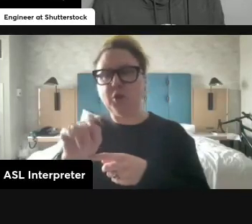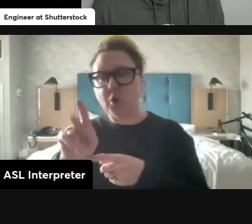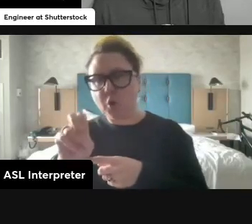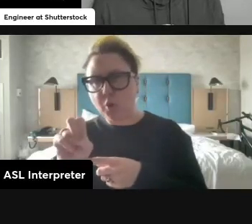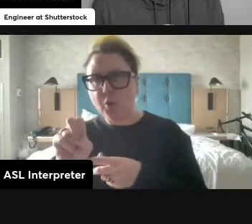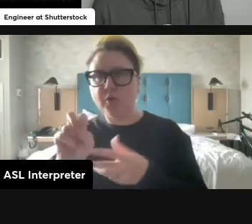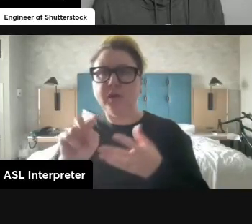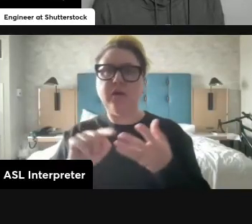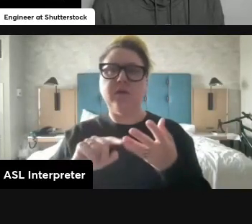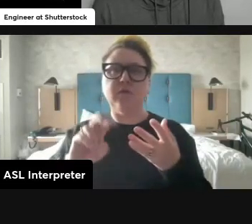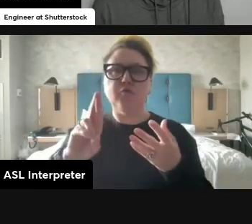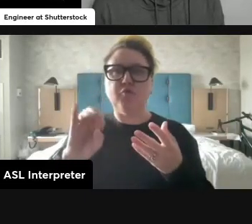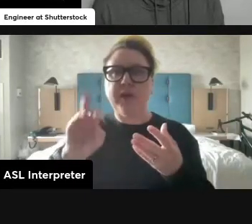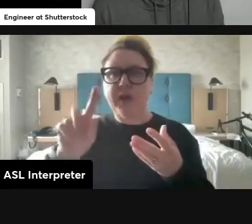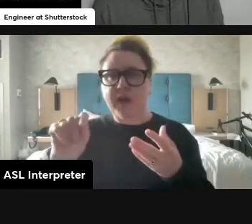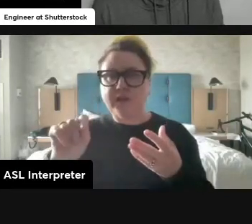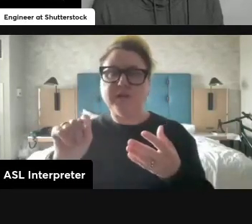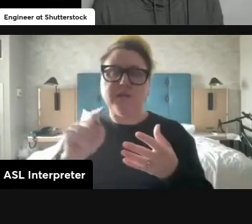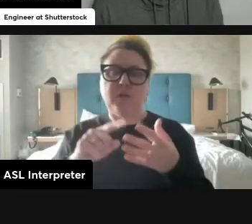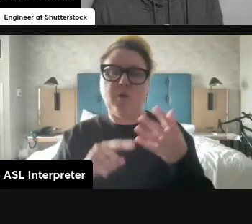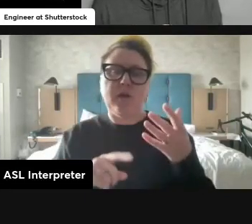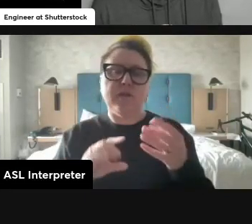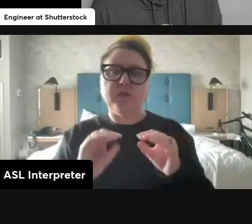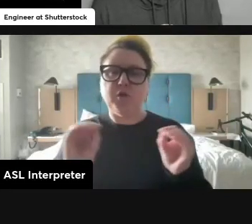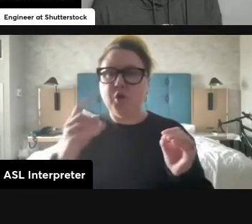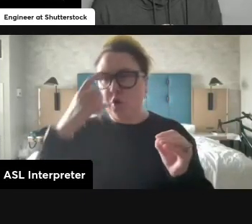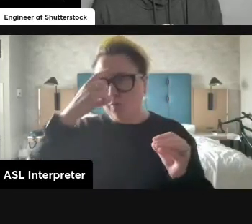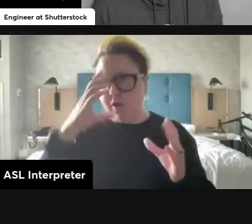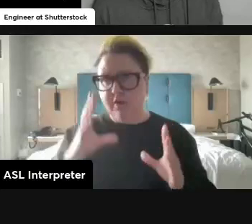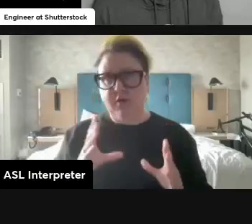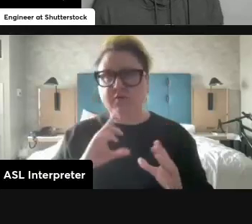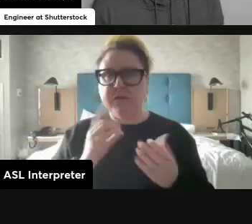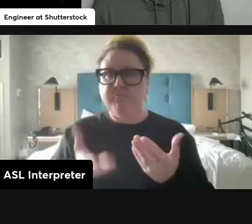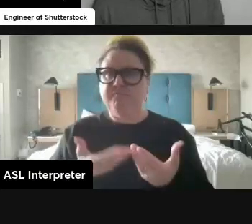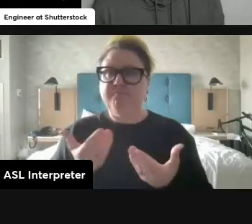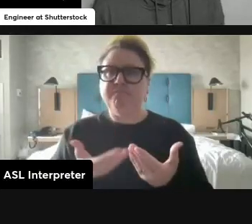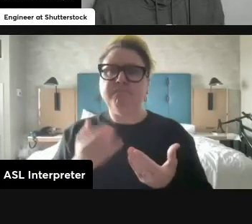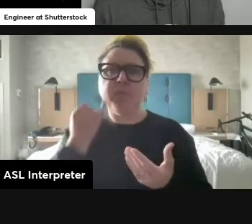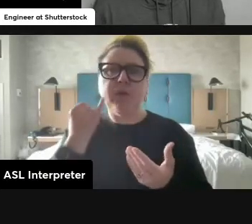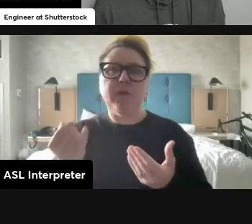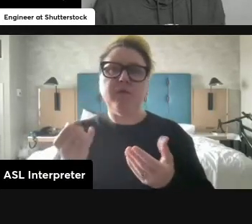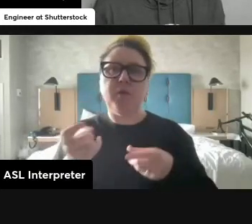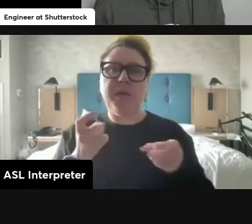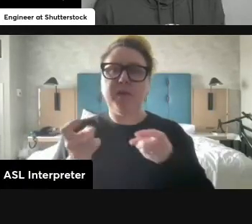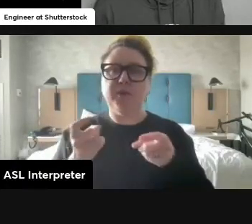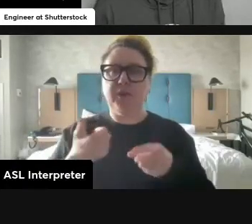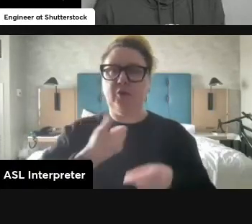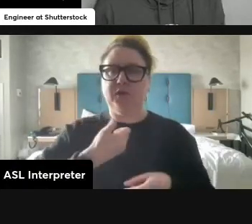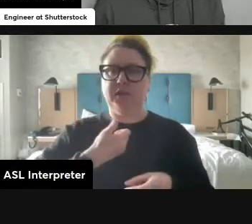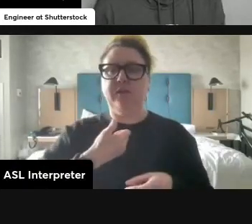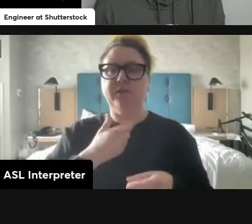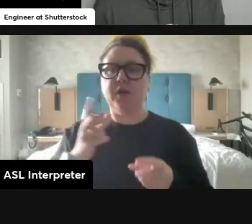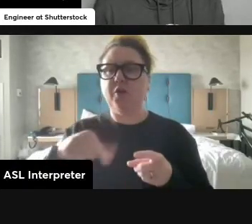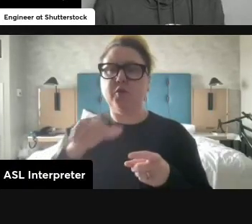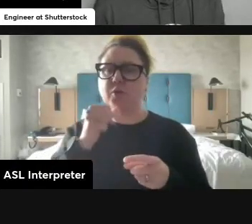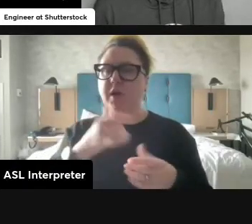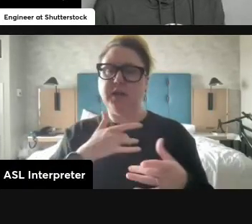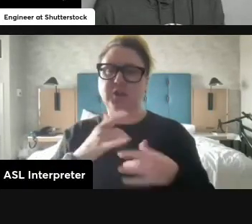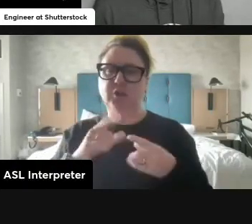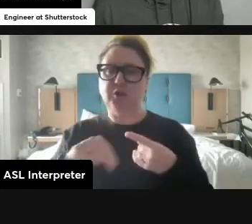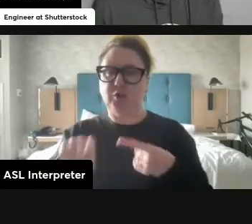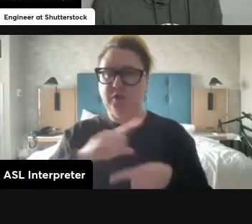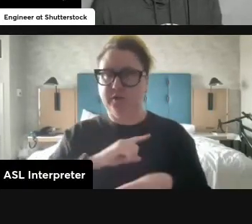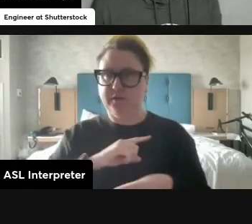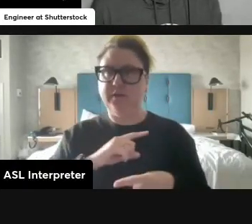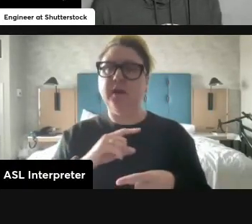of those things made it kind of a no-brainer as far as if we're going to manage this on our own. Those were things that weren't concerns. Now, as